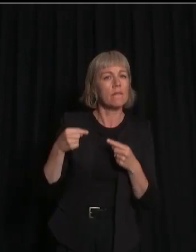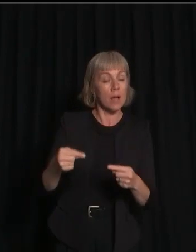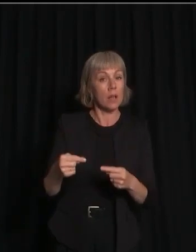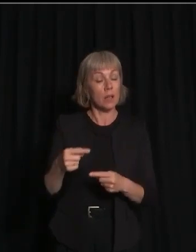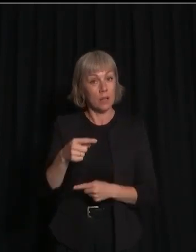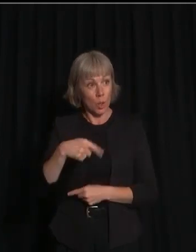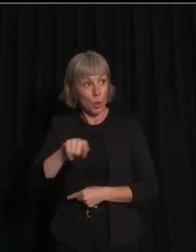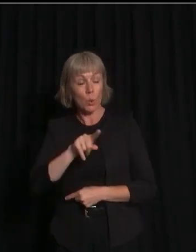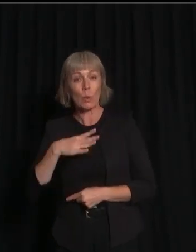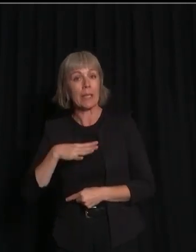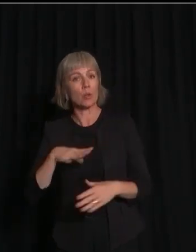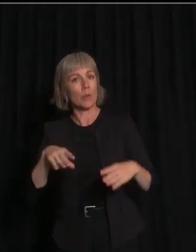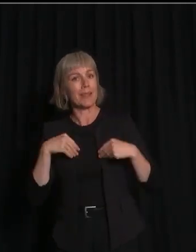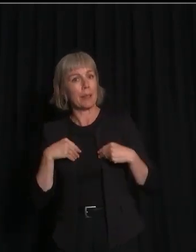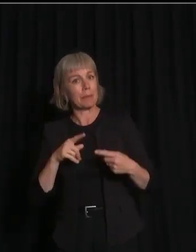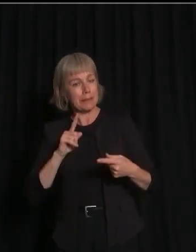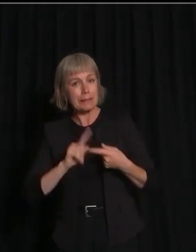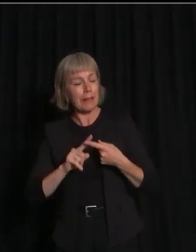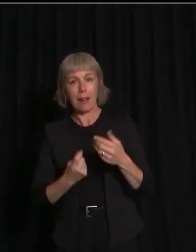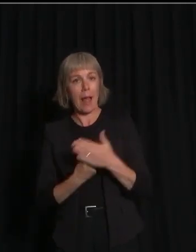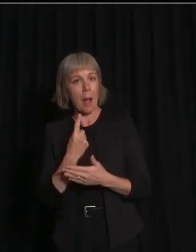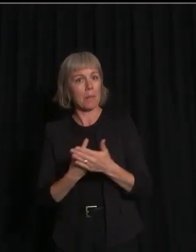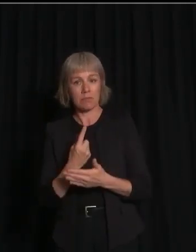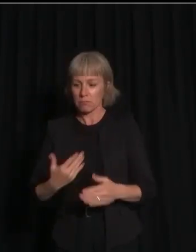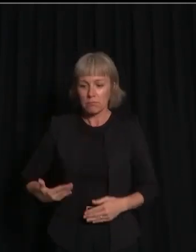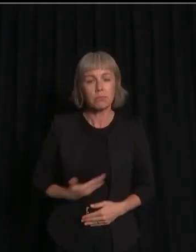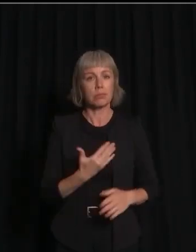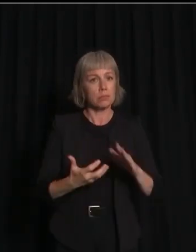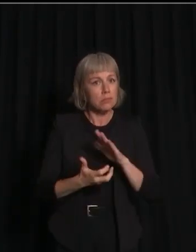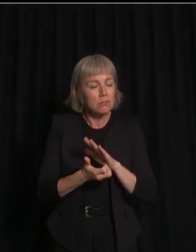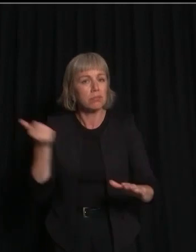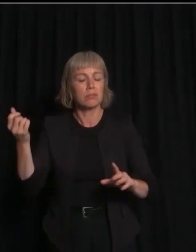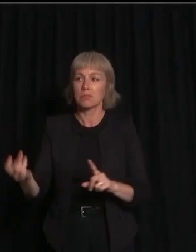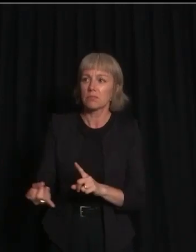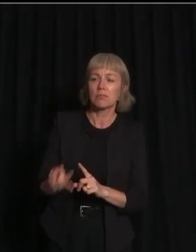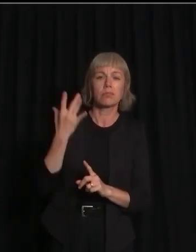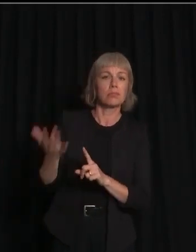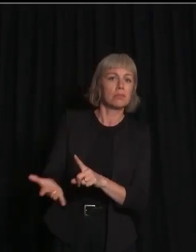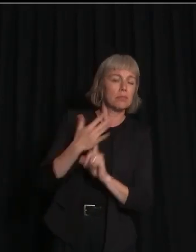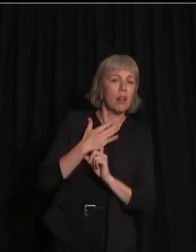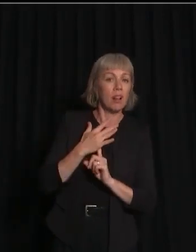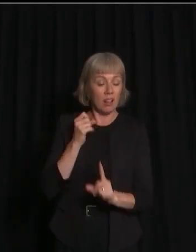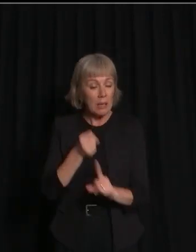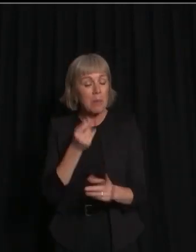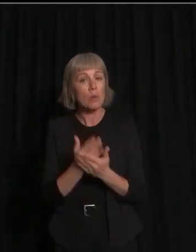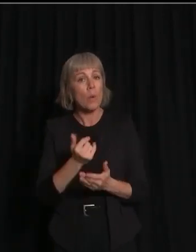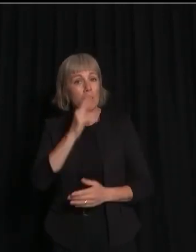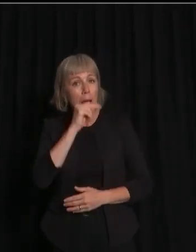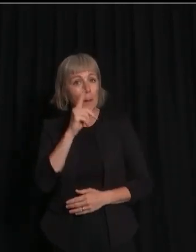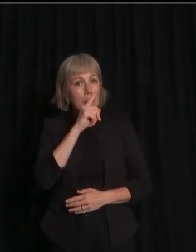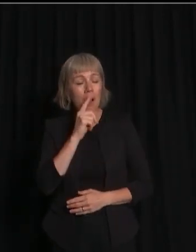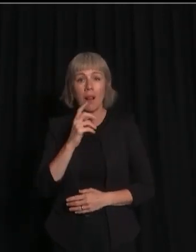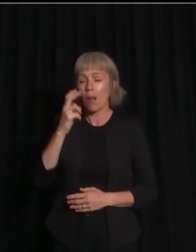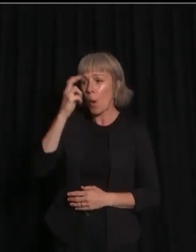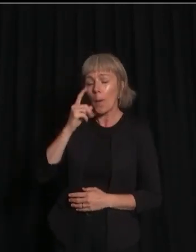that it's still going on, the impacts stretch far and wide, impact all of our young, old people,